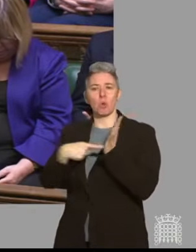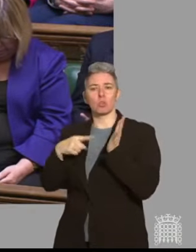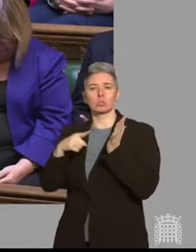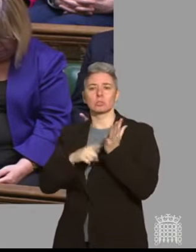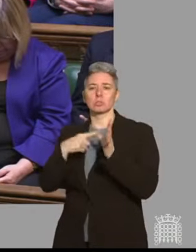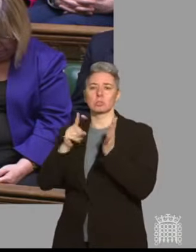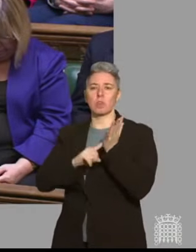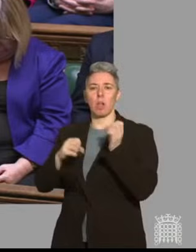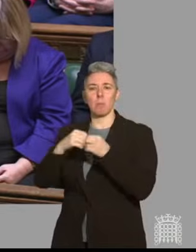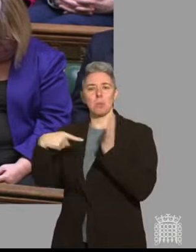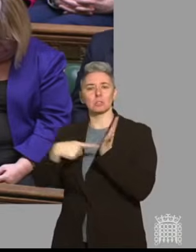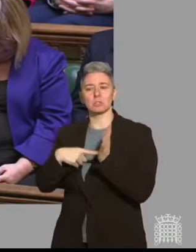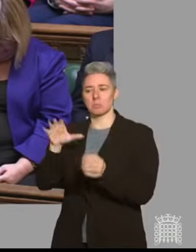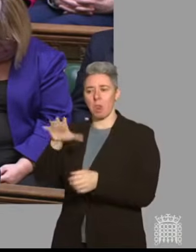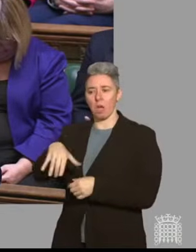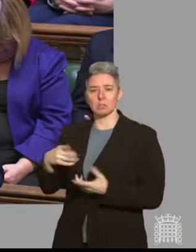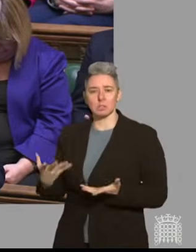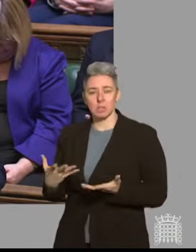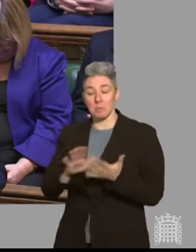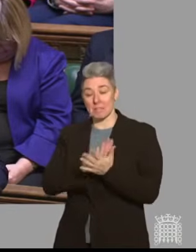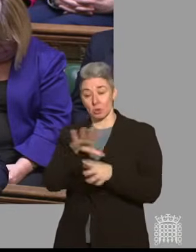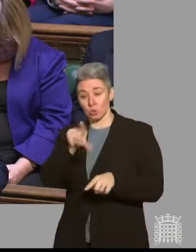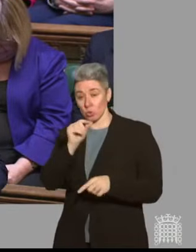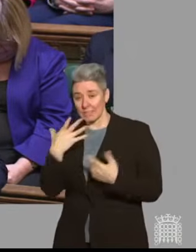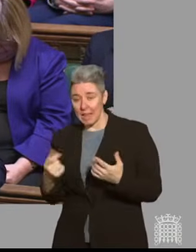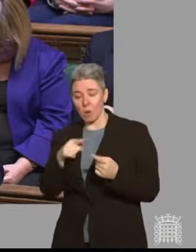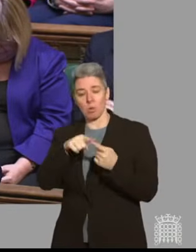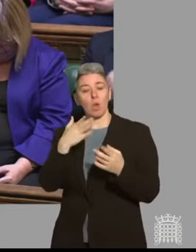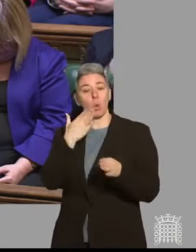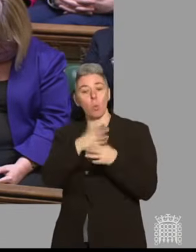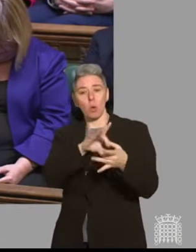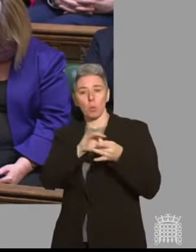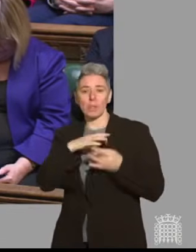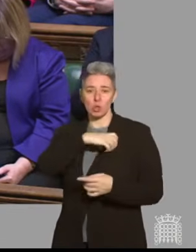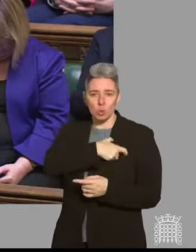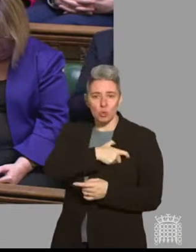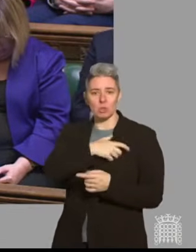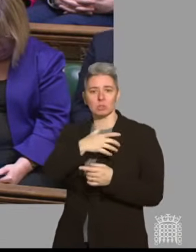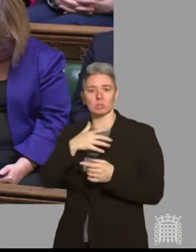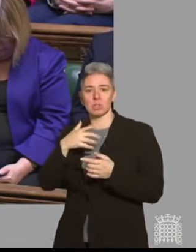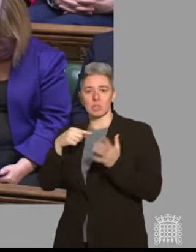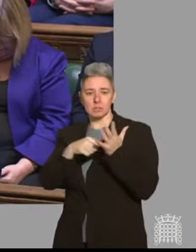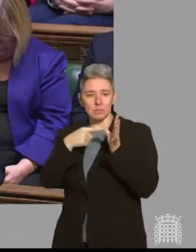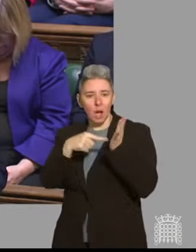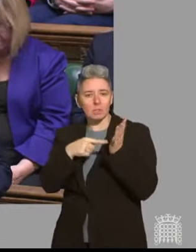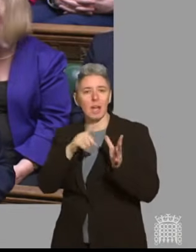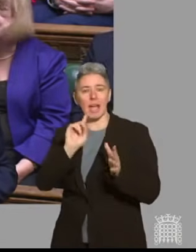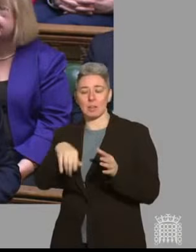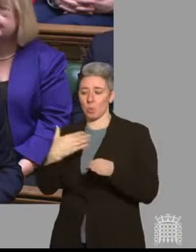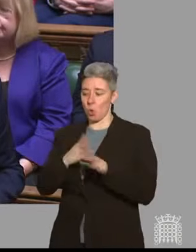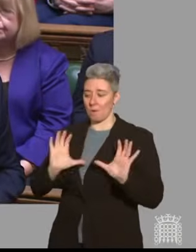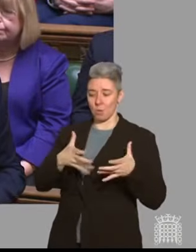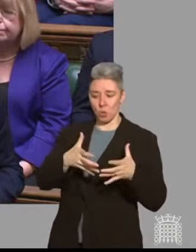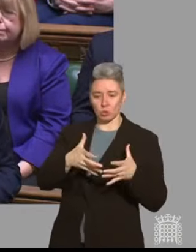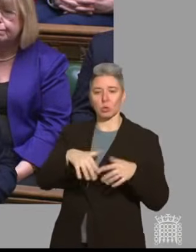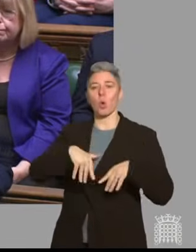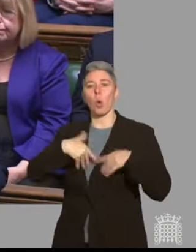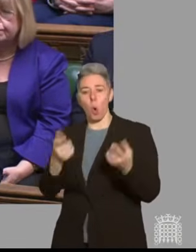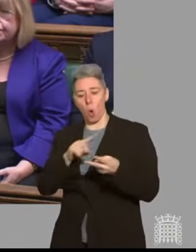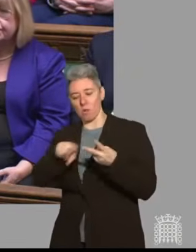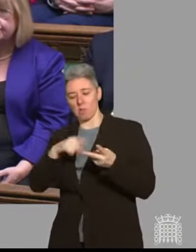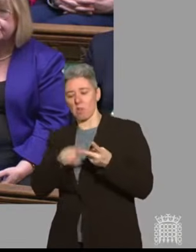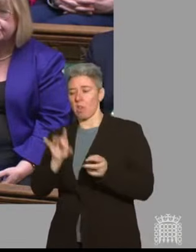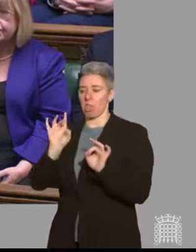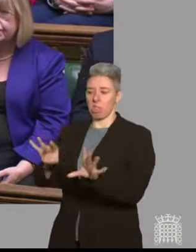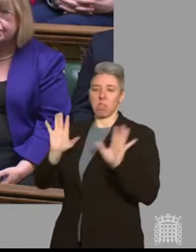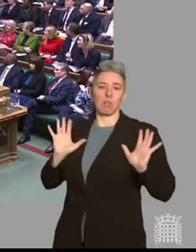and the workforce to protect the industry and the jobs with investment, or to walk away and do what Tories always do and abandon South Wales